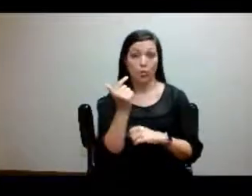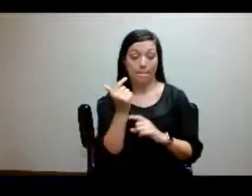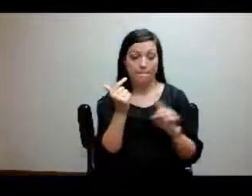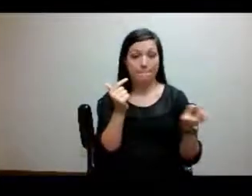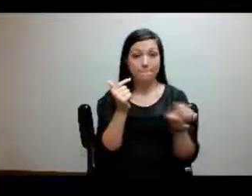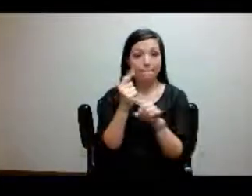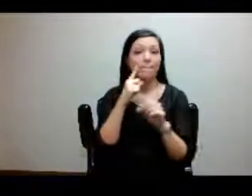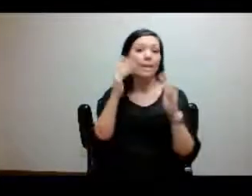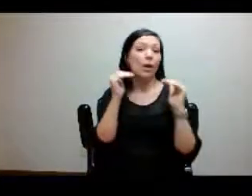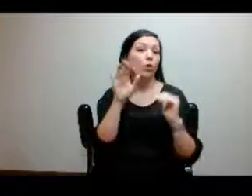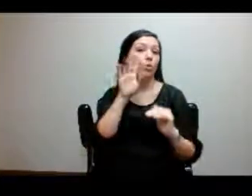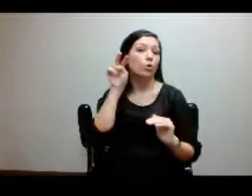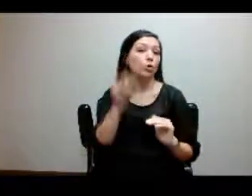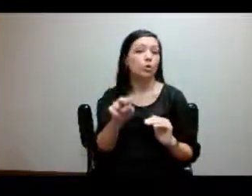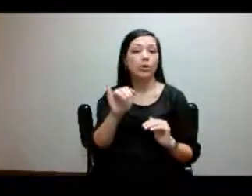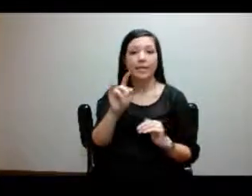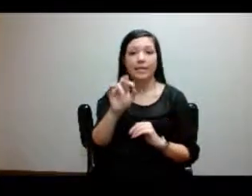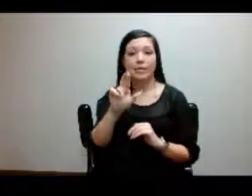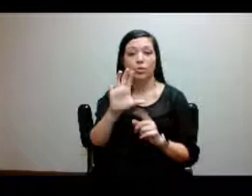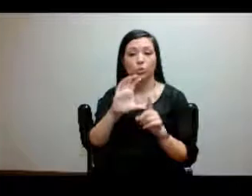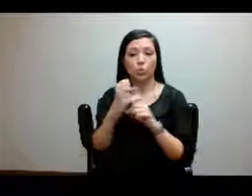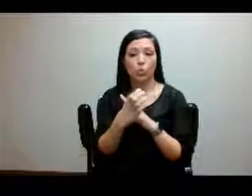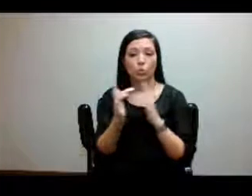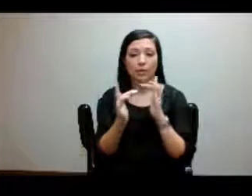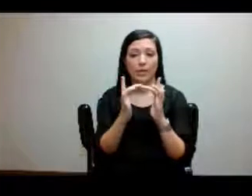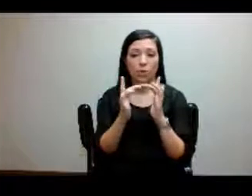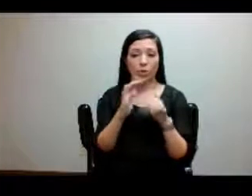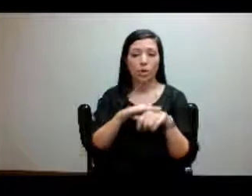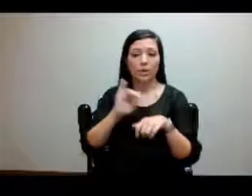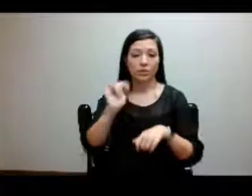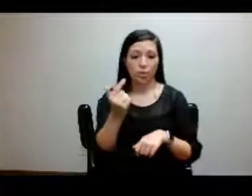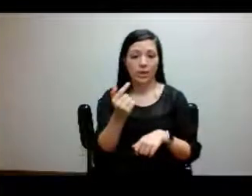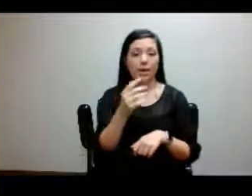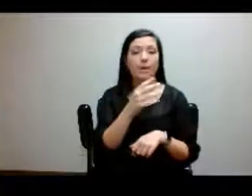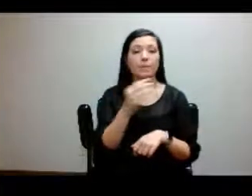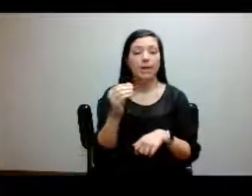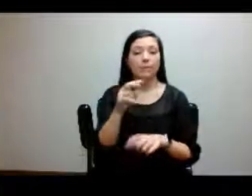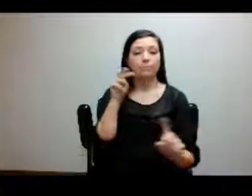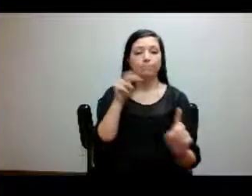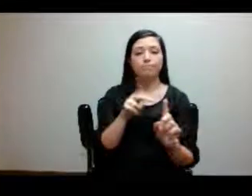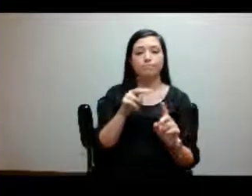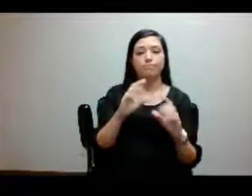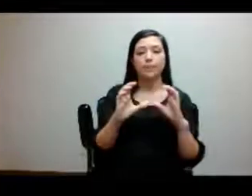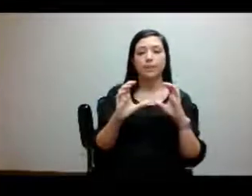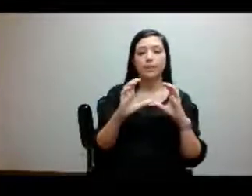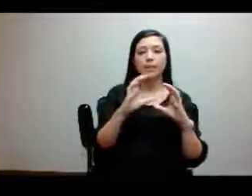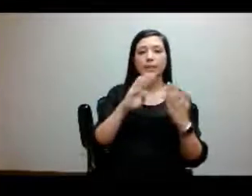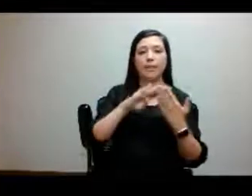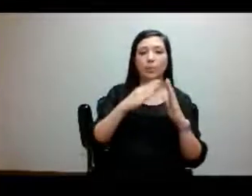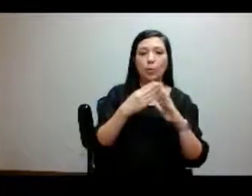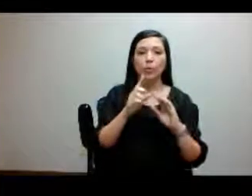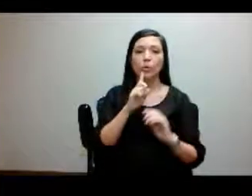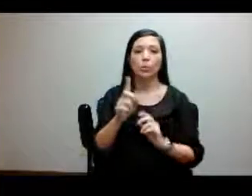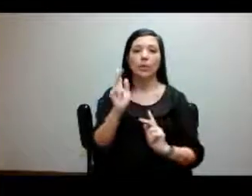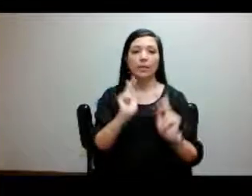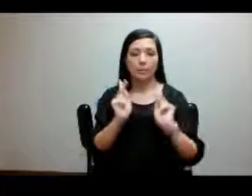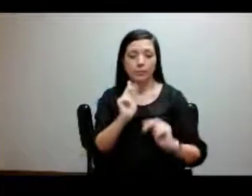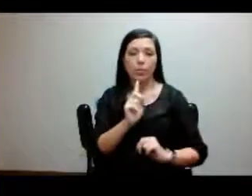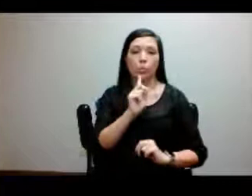you will check out the Intercultural Network on Instagram and tune in for community, real people, real stories. And shout out to and thanks